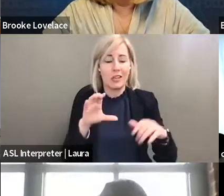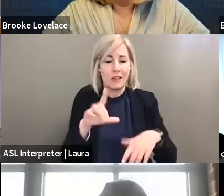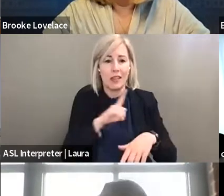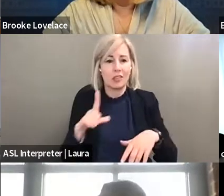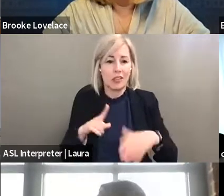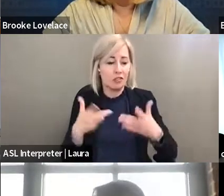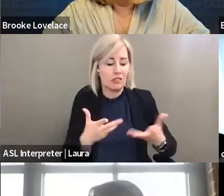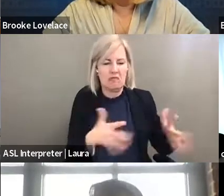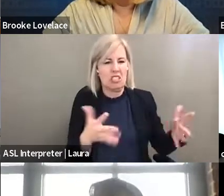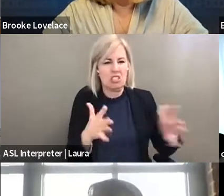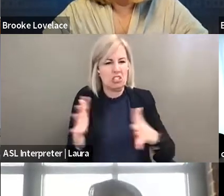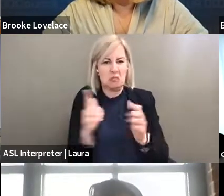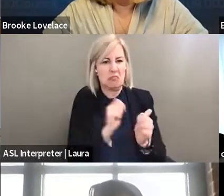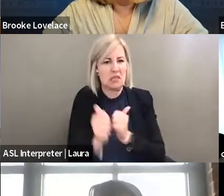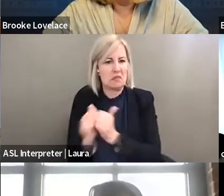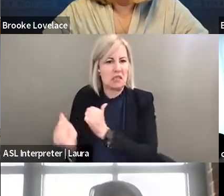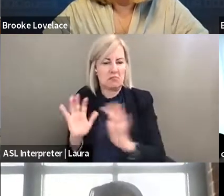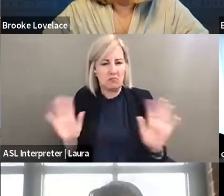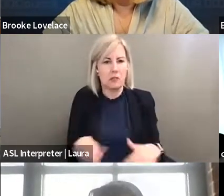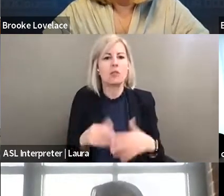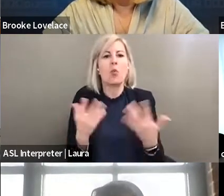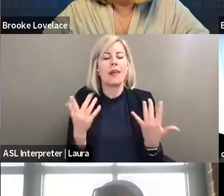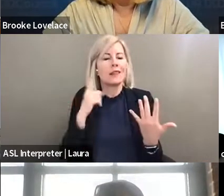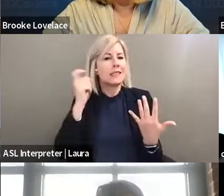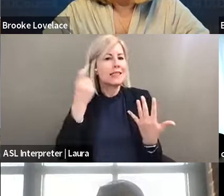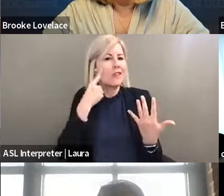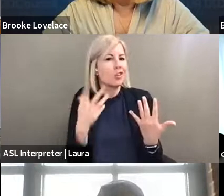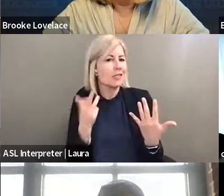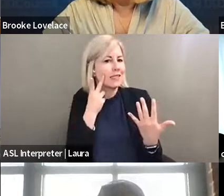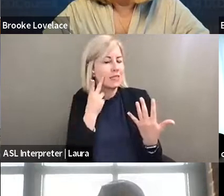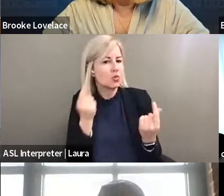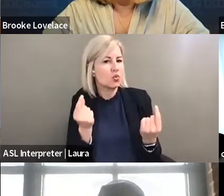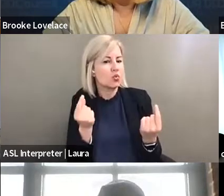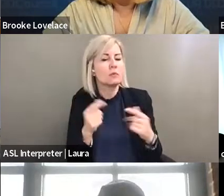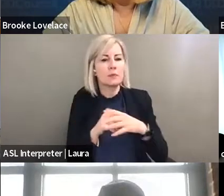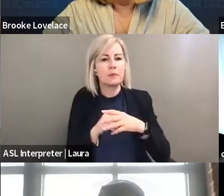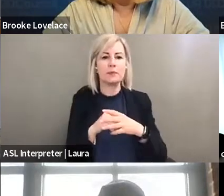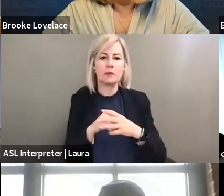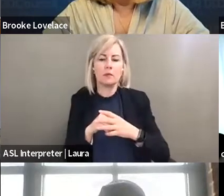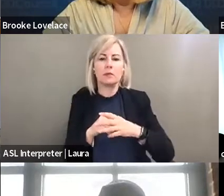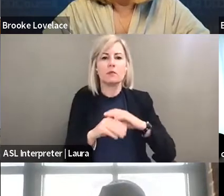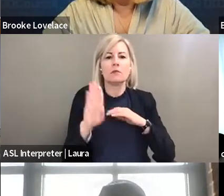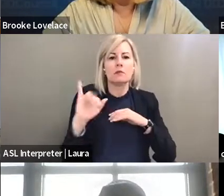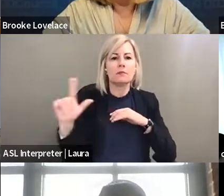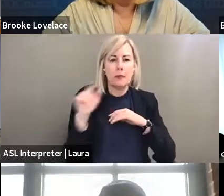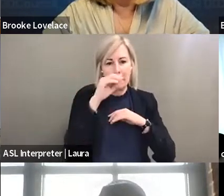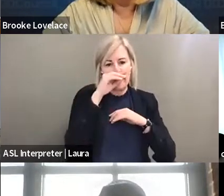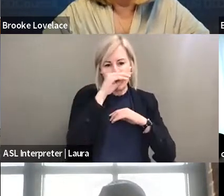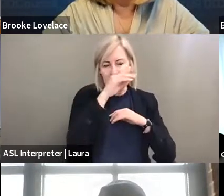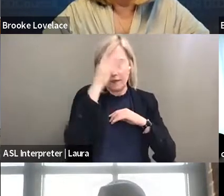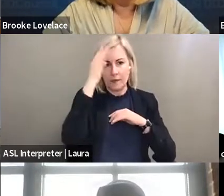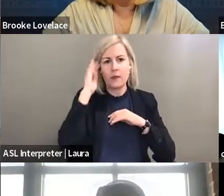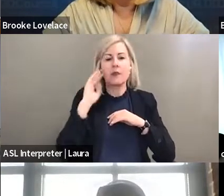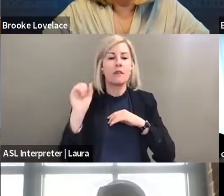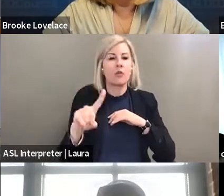done, it's passed. We're just waiting to see what the governor does to that. You can directly contact the governor. So just real quick before we go to the next one, then we had a question from